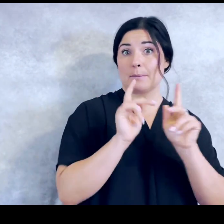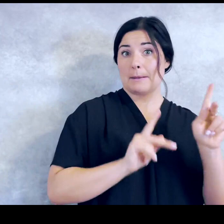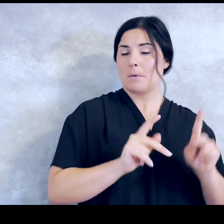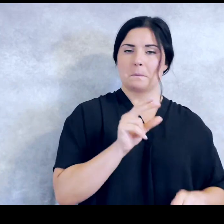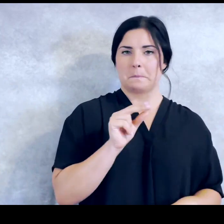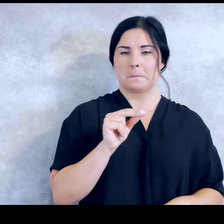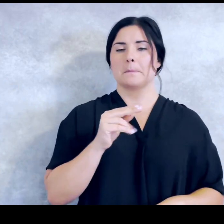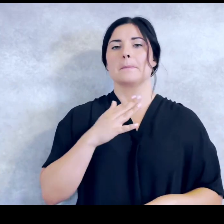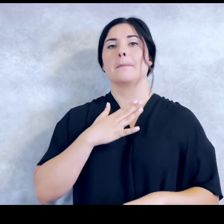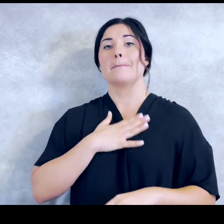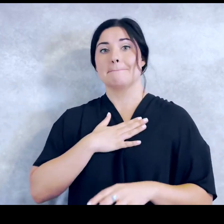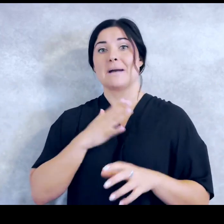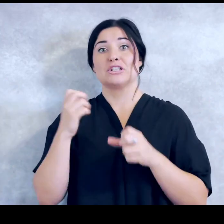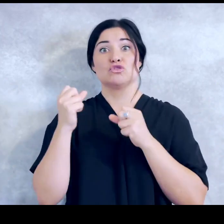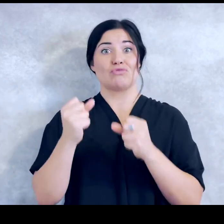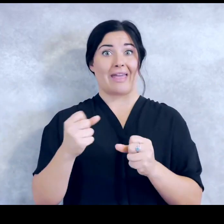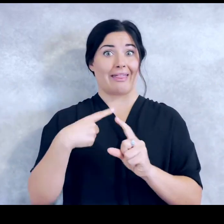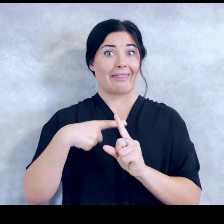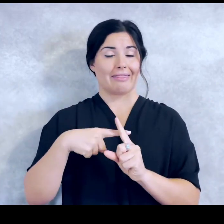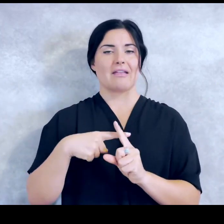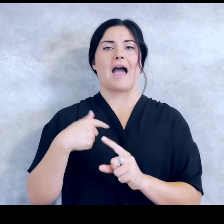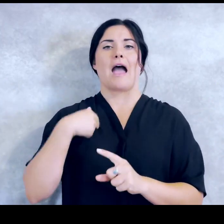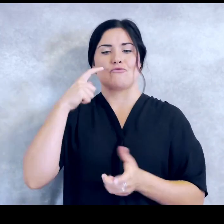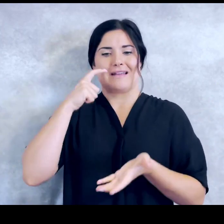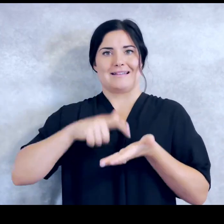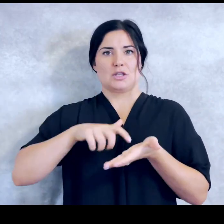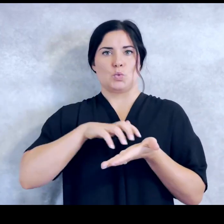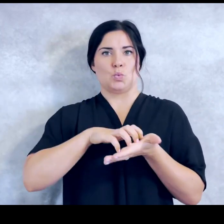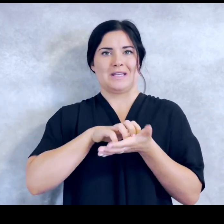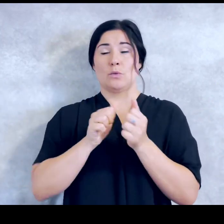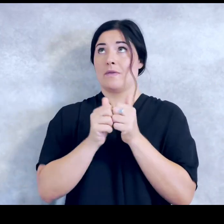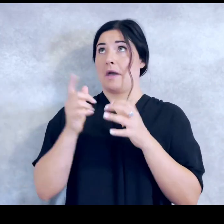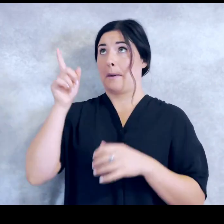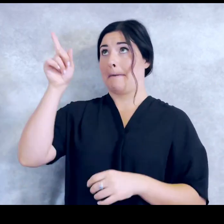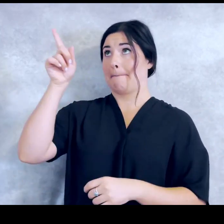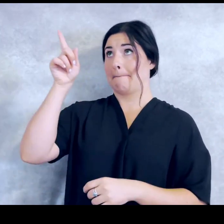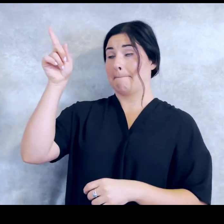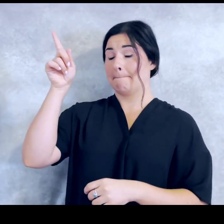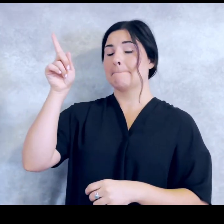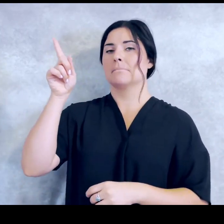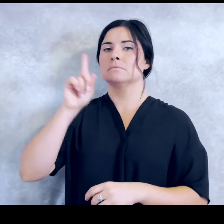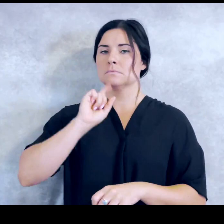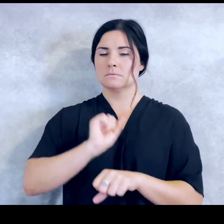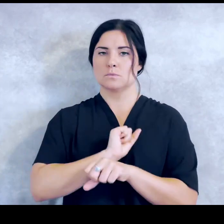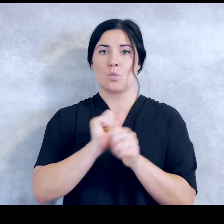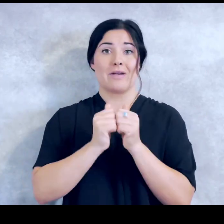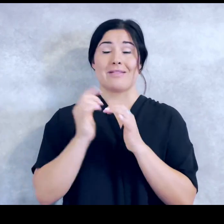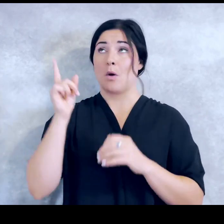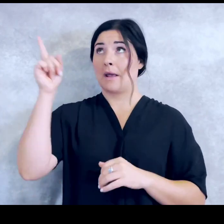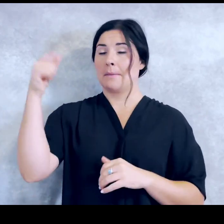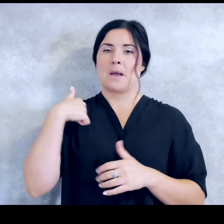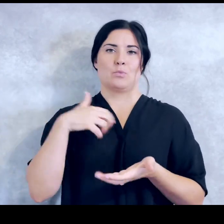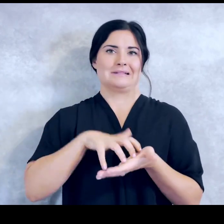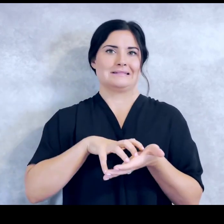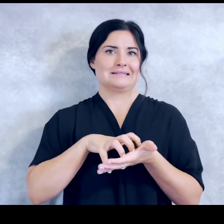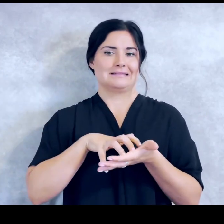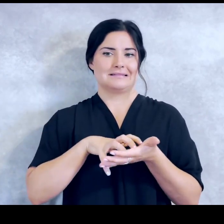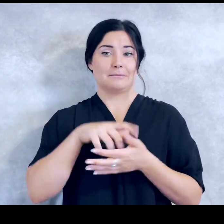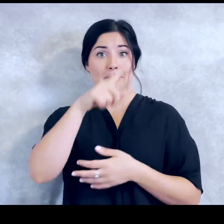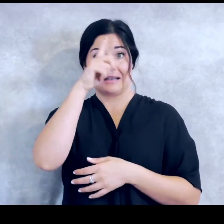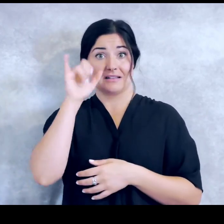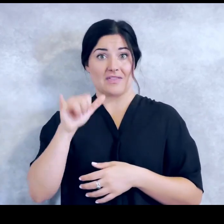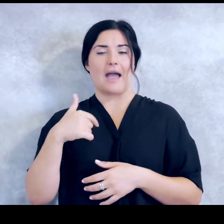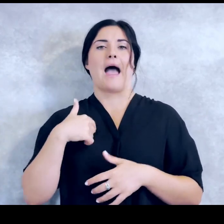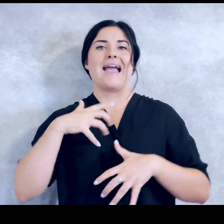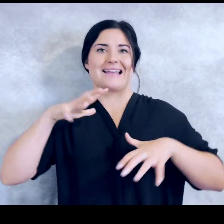people. I think my greatest strength is recognizing how weak I am without him. Amen. Right, truly without him. Yeah. And because of that,